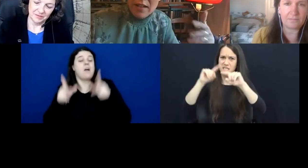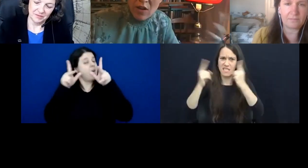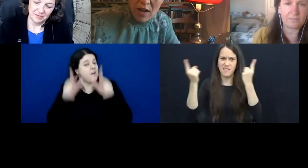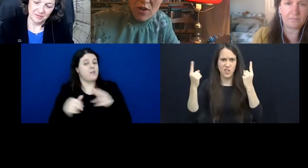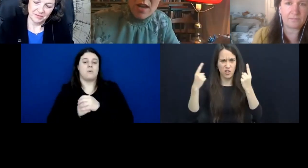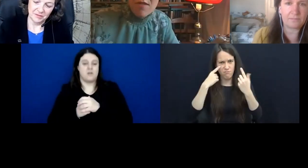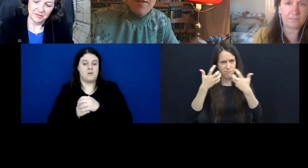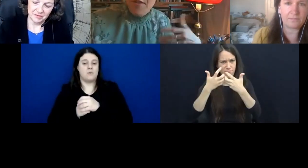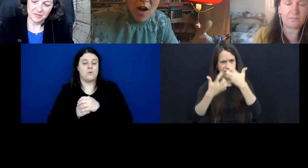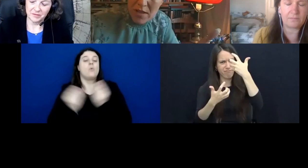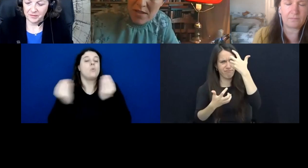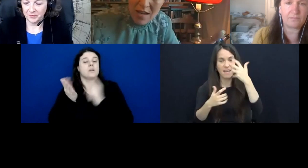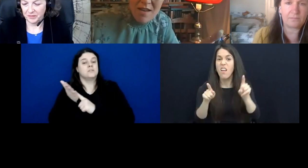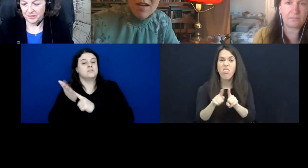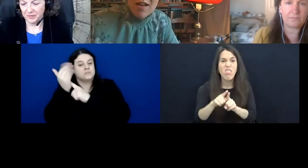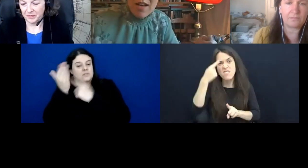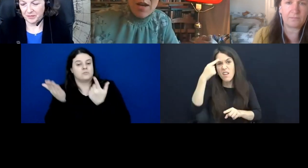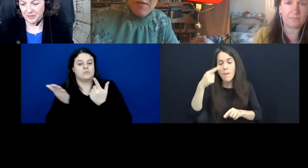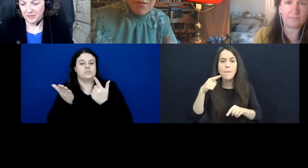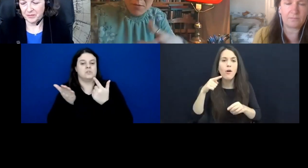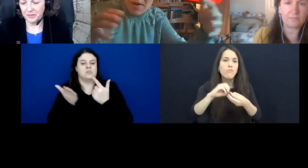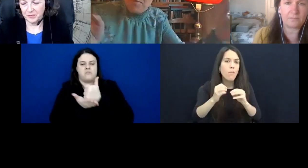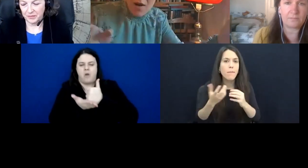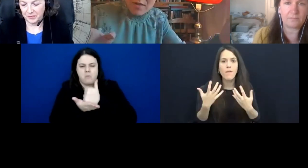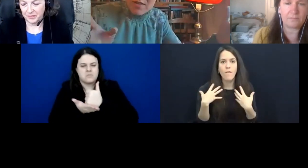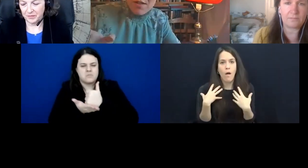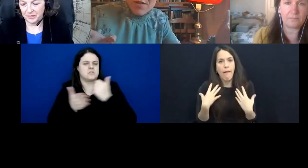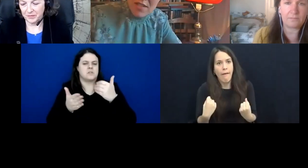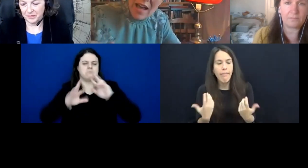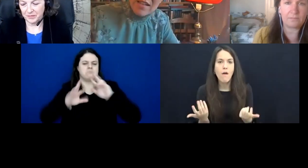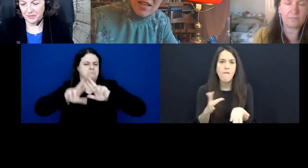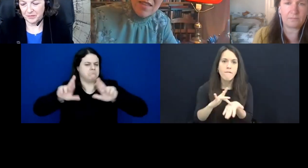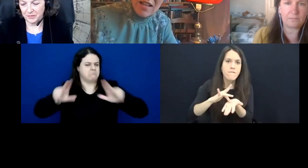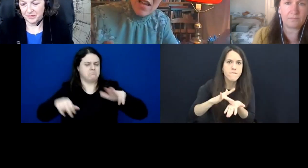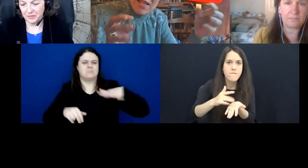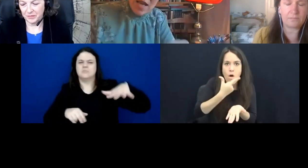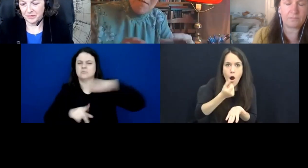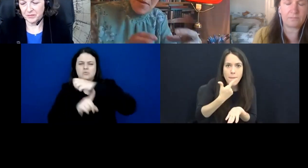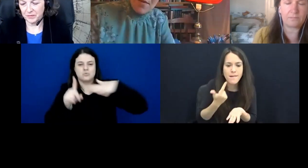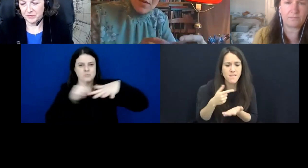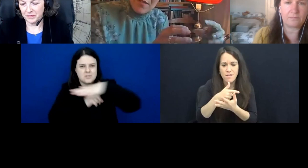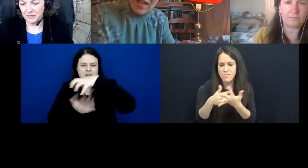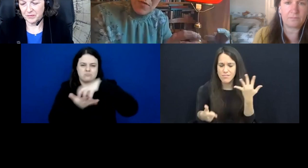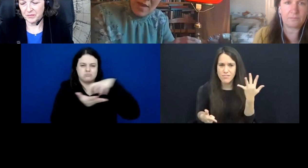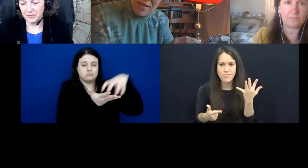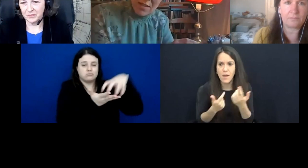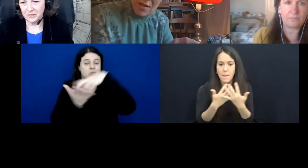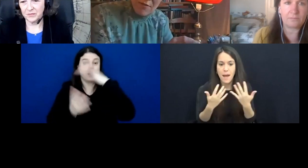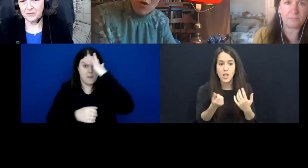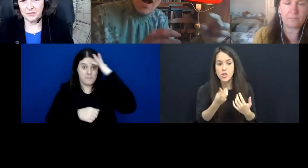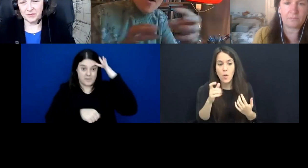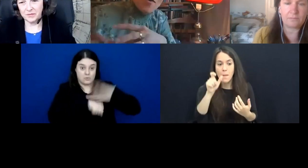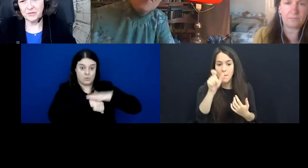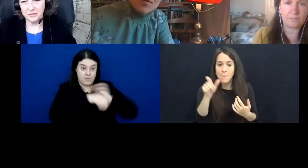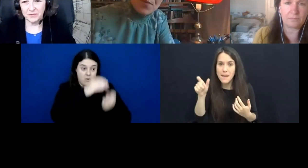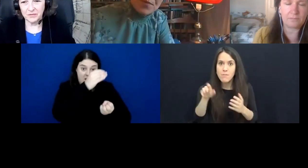welfare technology, for pharmacy, for big parts of society, that some people develop things